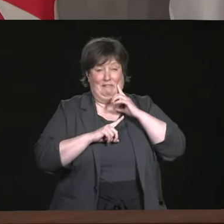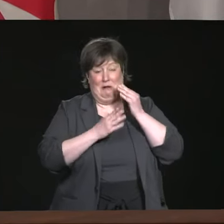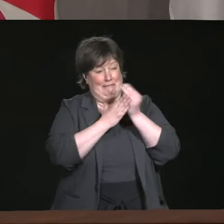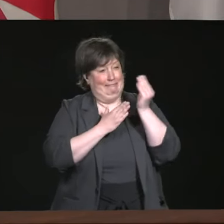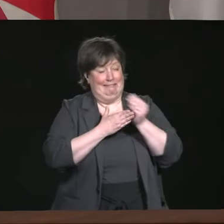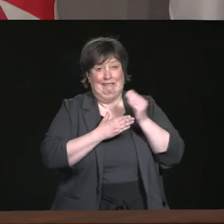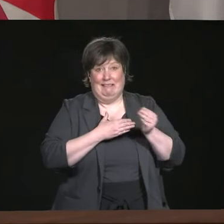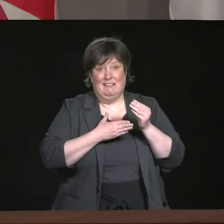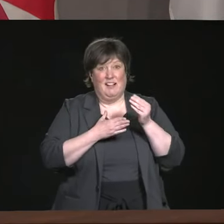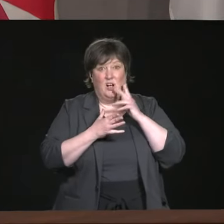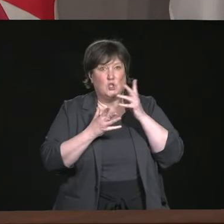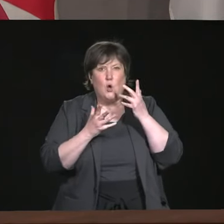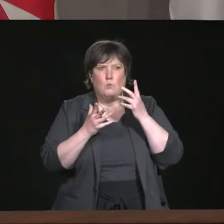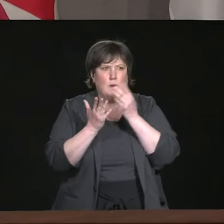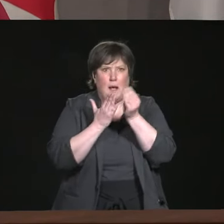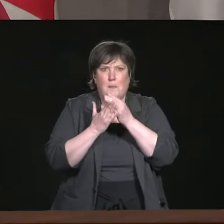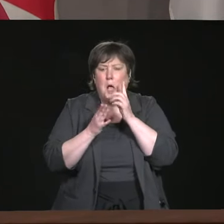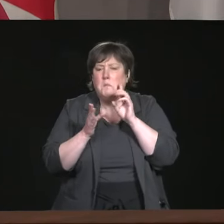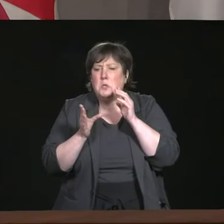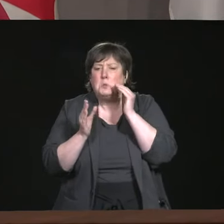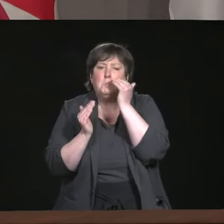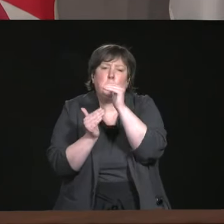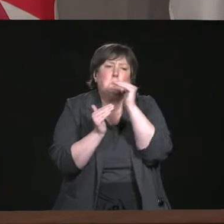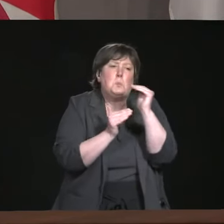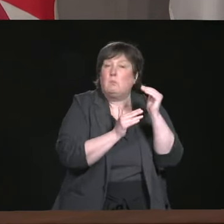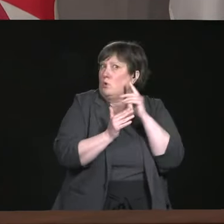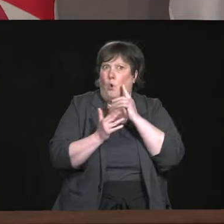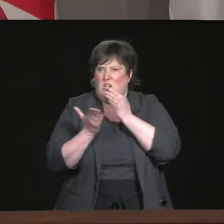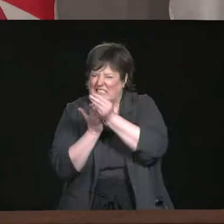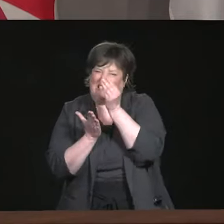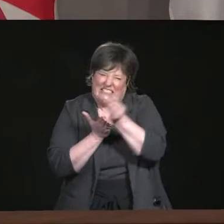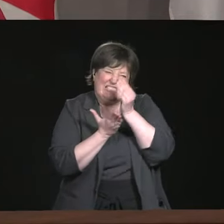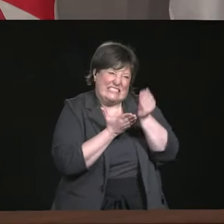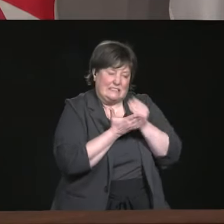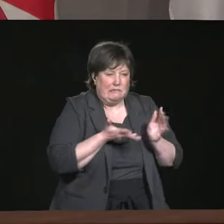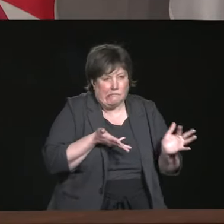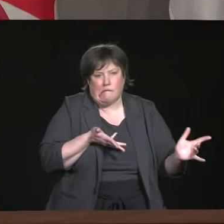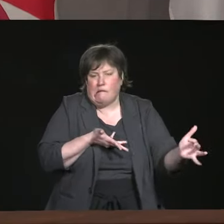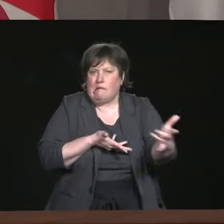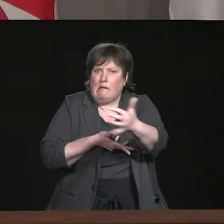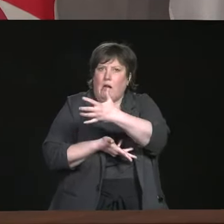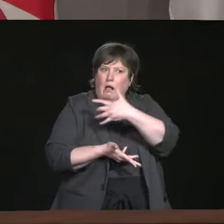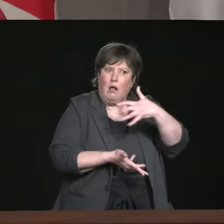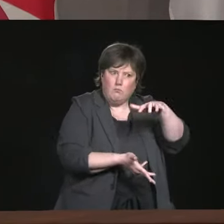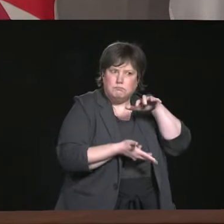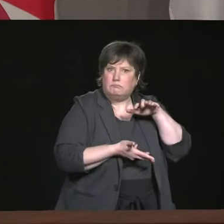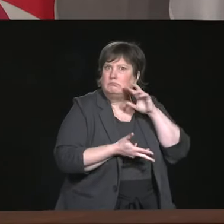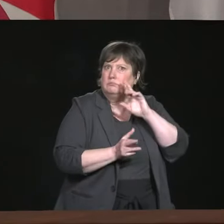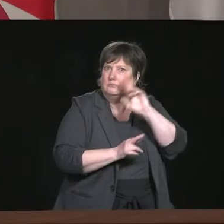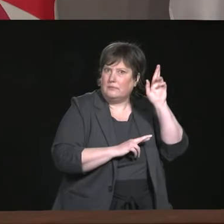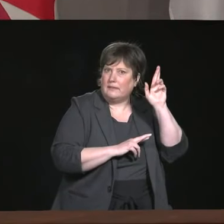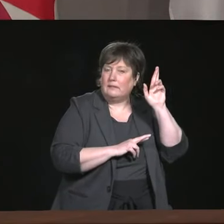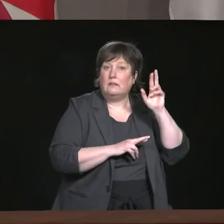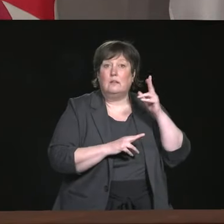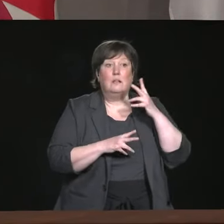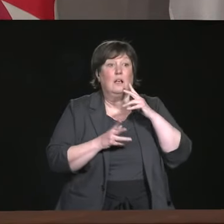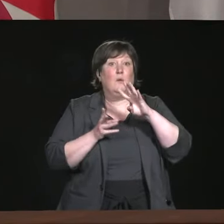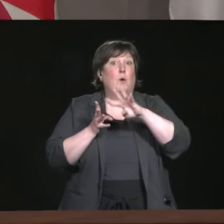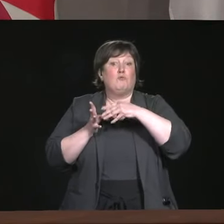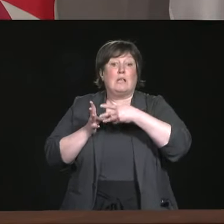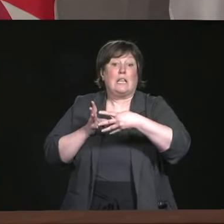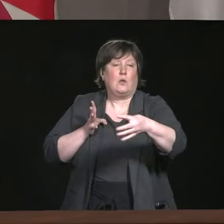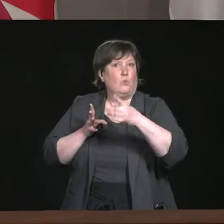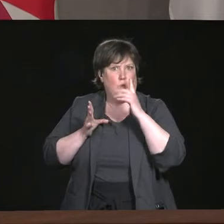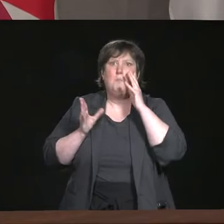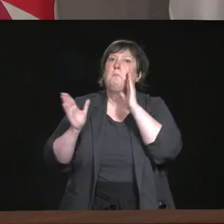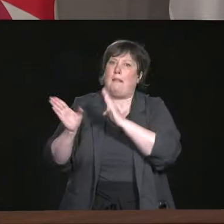aggressive. And on that basis, I will say that the timeline is long. We are engaged